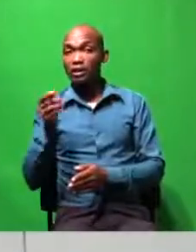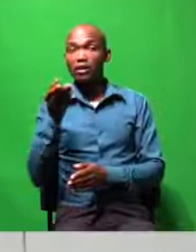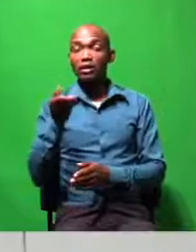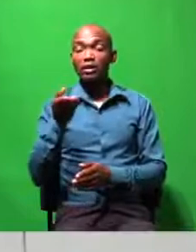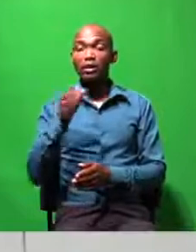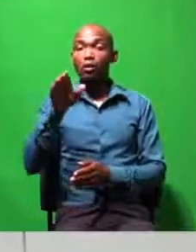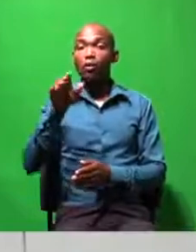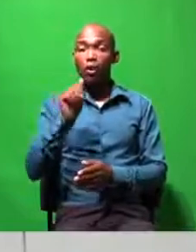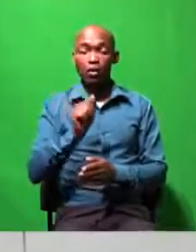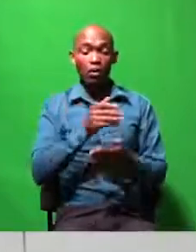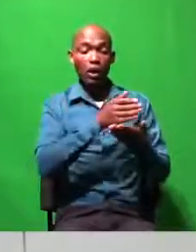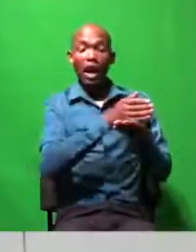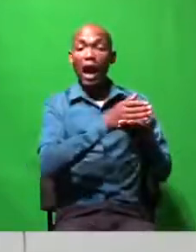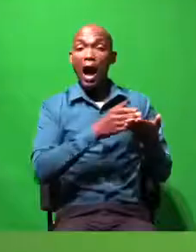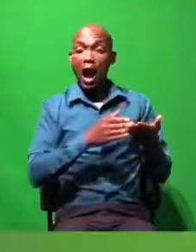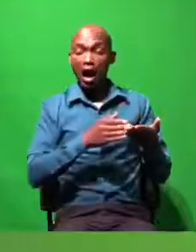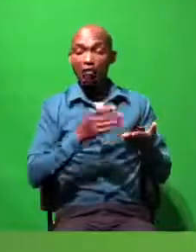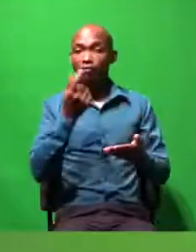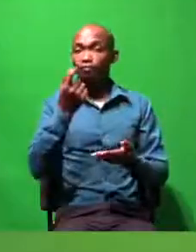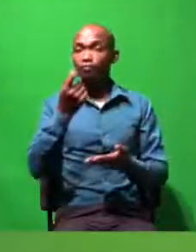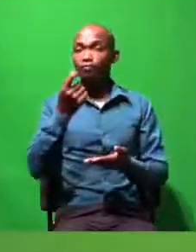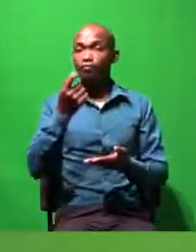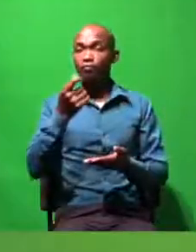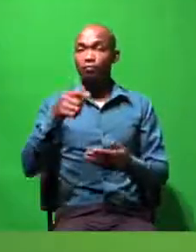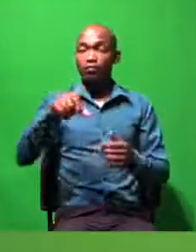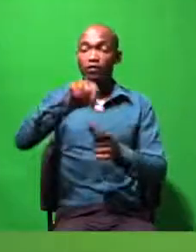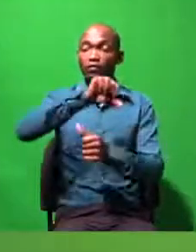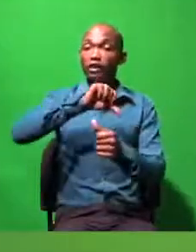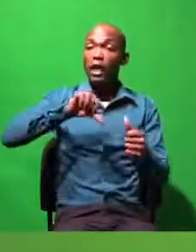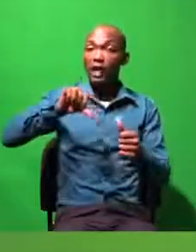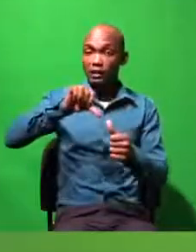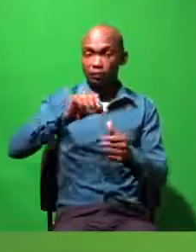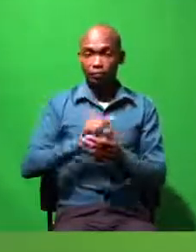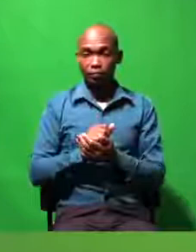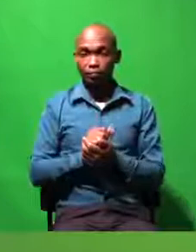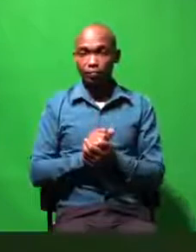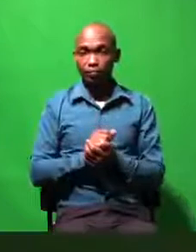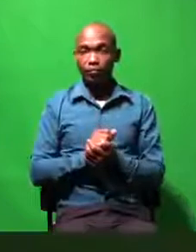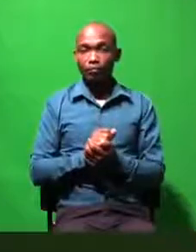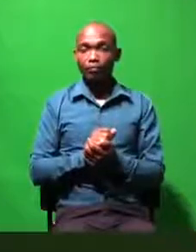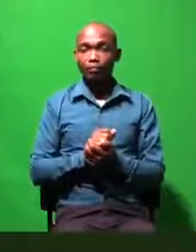half turn, or this is called the half a turn.